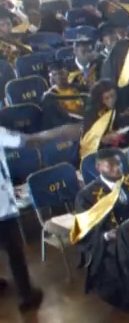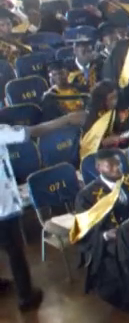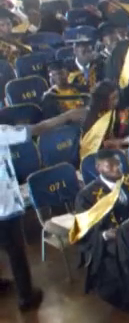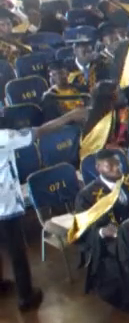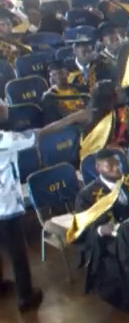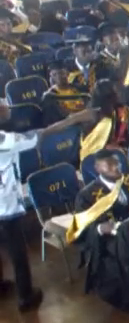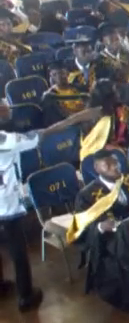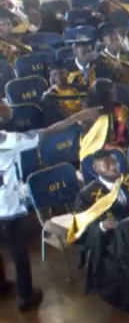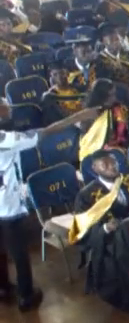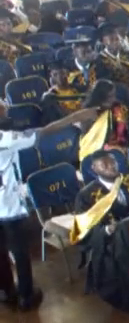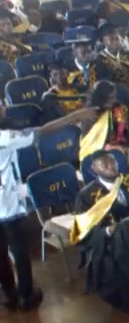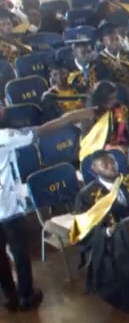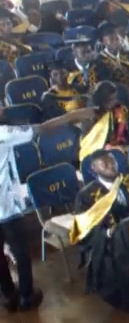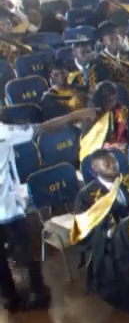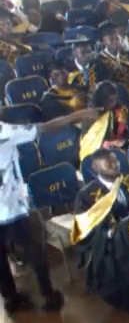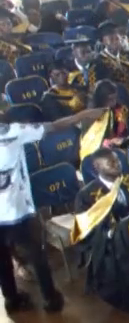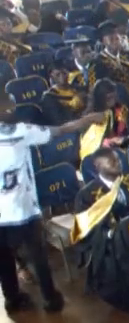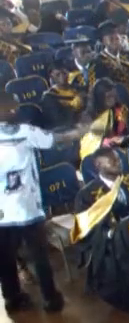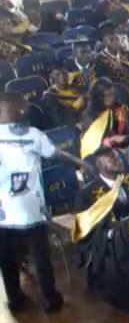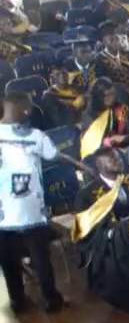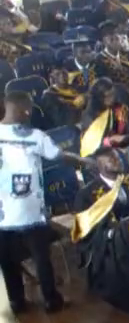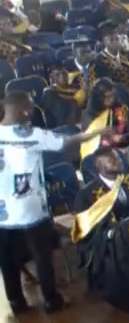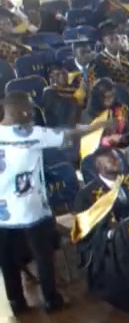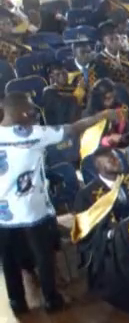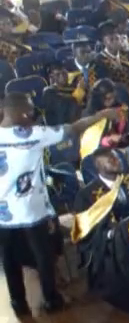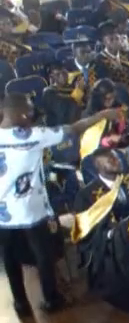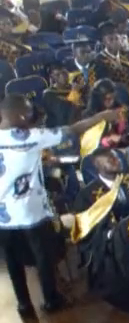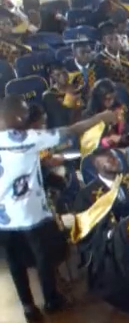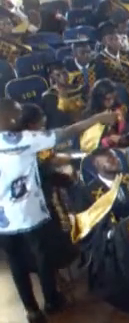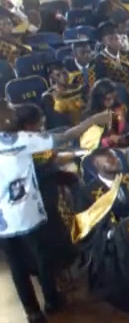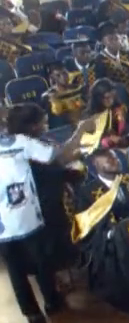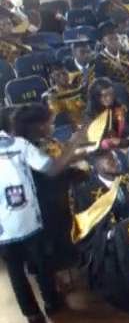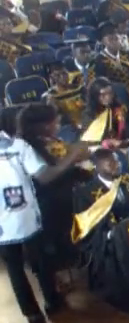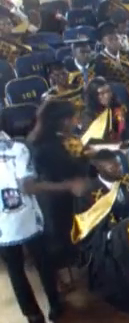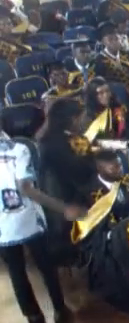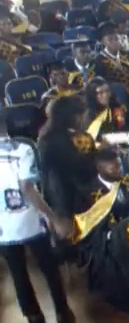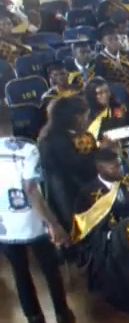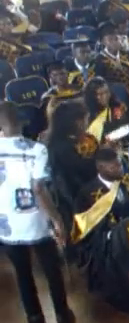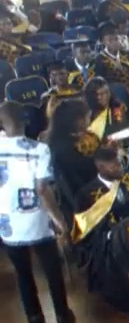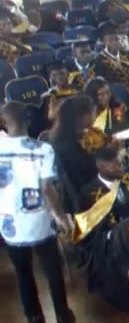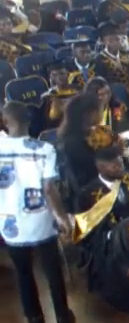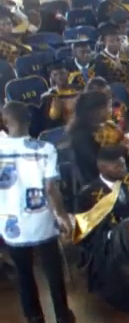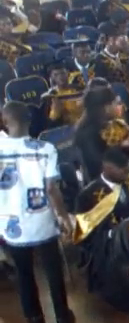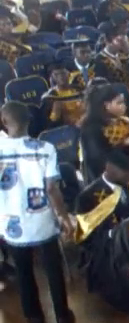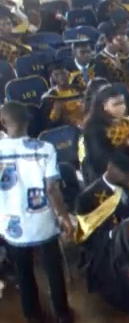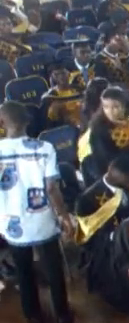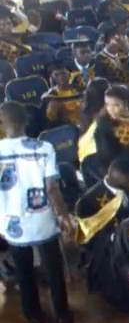Guests seated outside, please rise for the council procession.